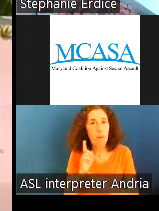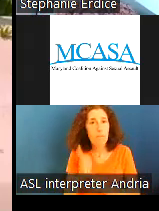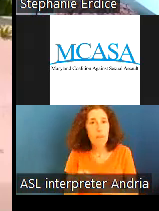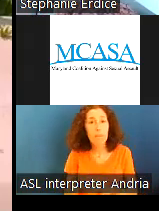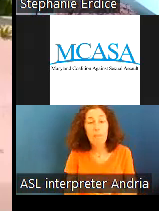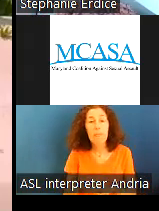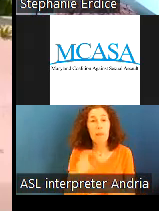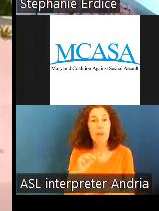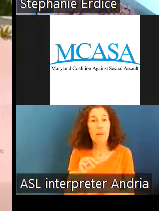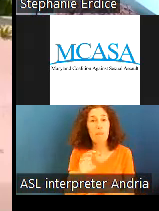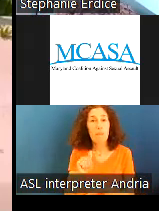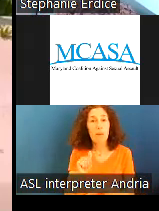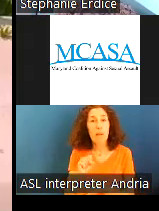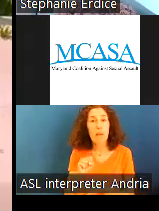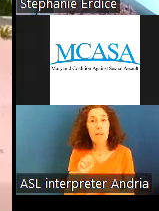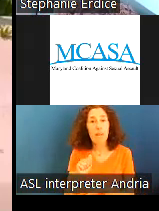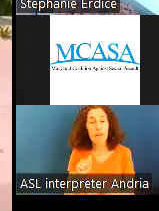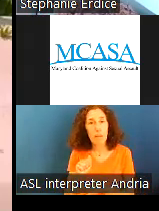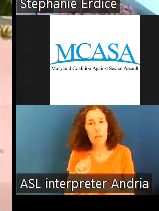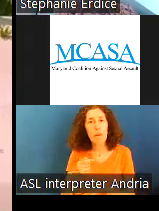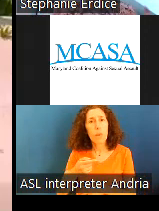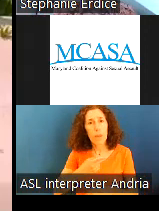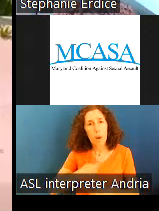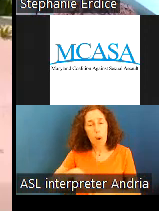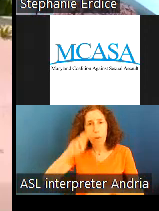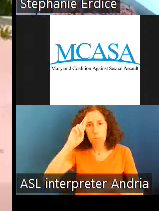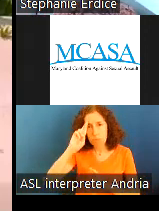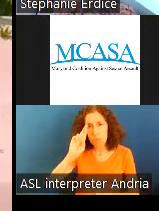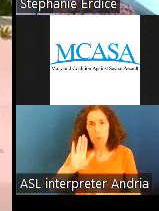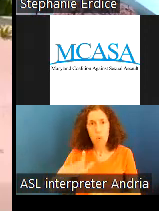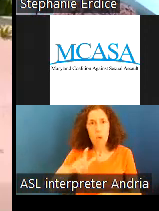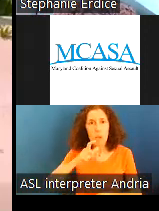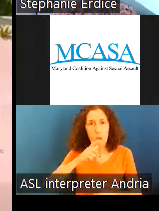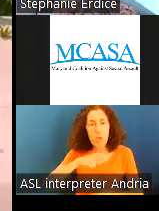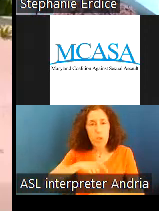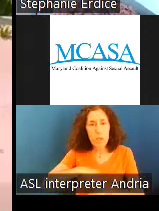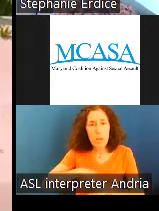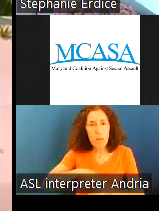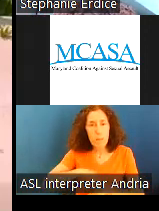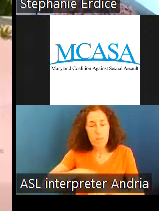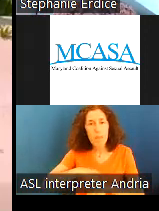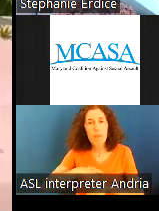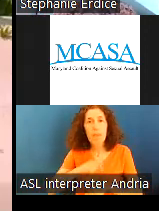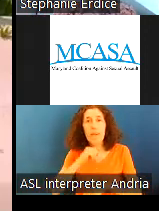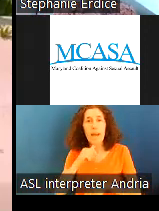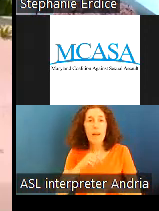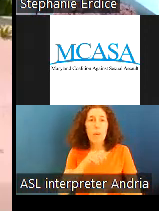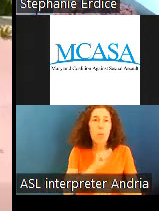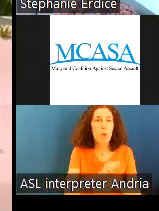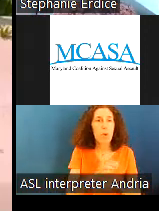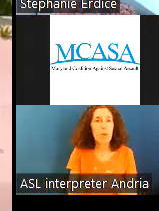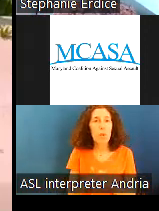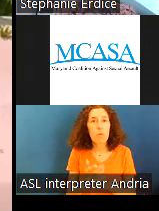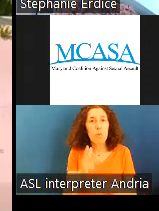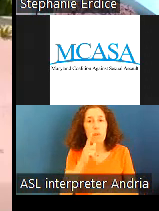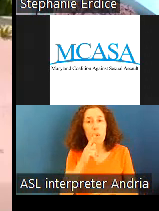lunch policy. Like everyone respects your lunch. If you say you're going on lunch, you're not going to talk to that person for the next 45 minutes or hour. And we really